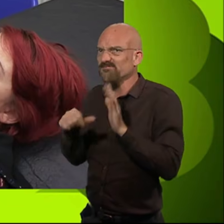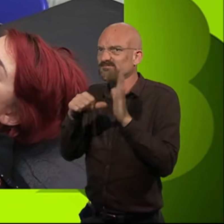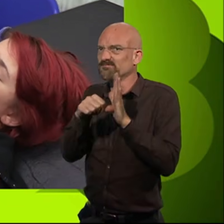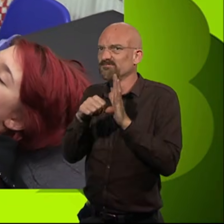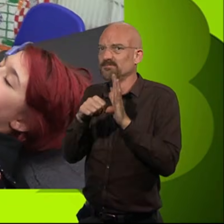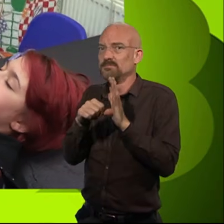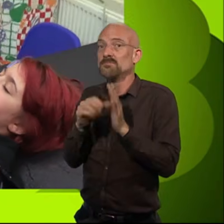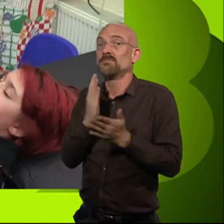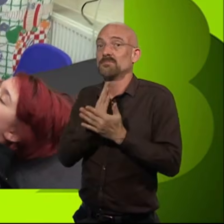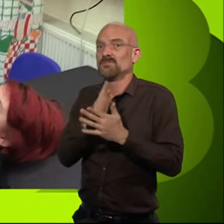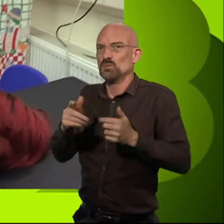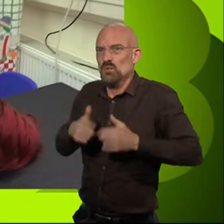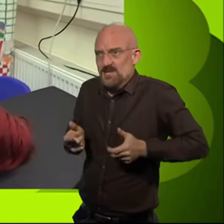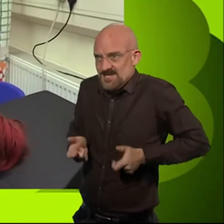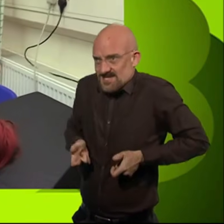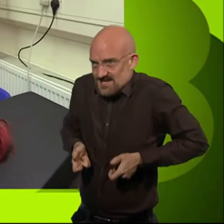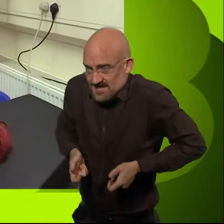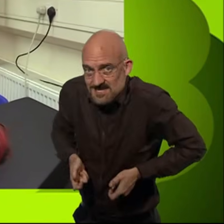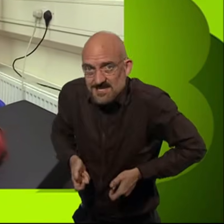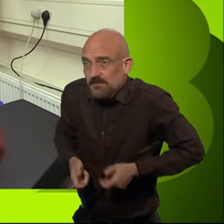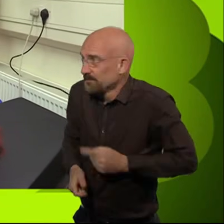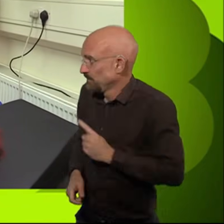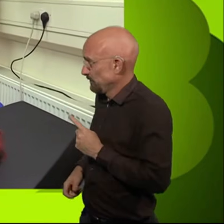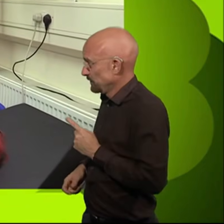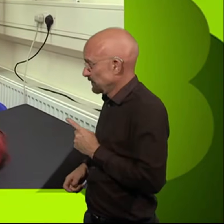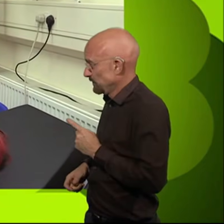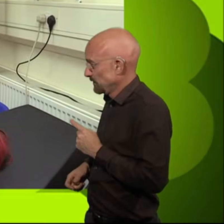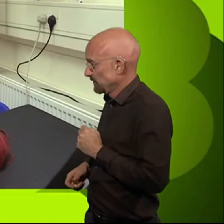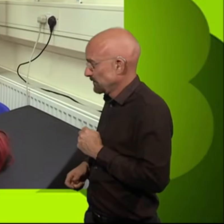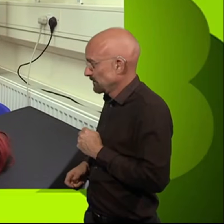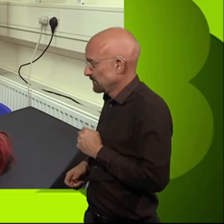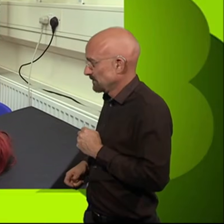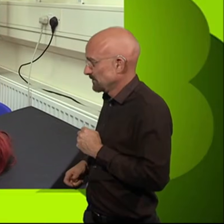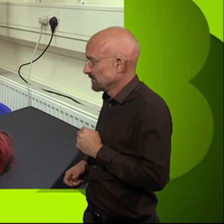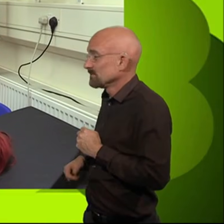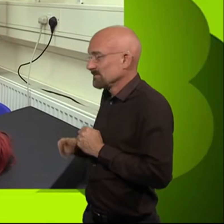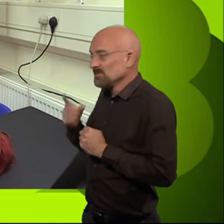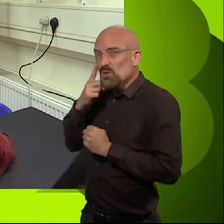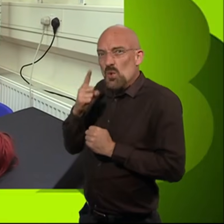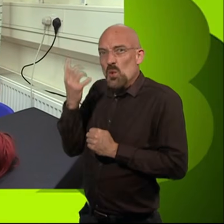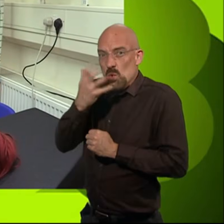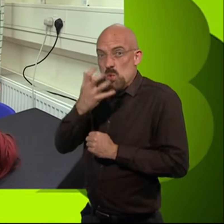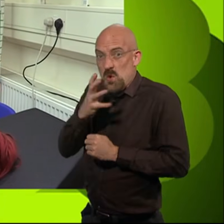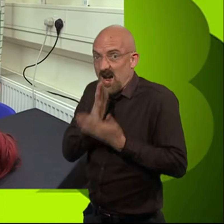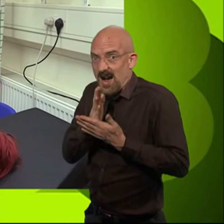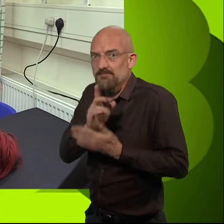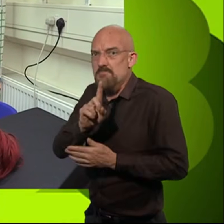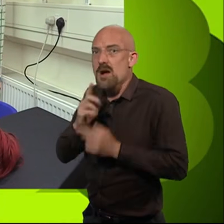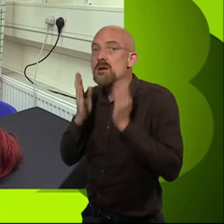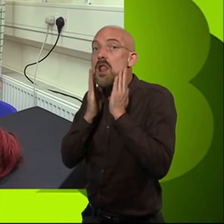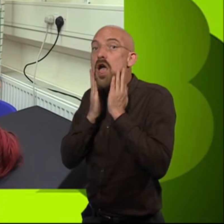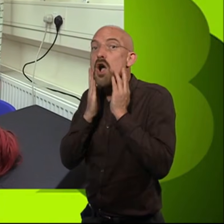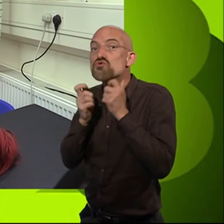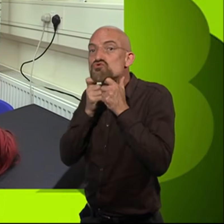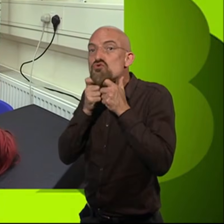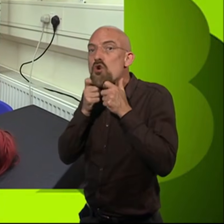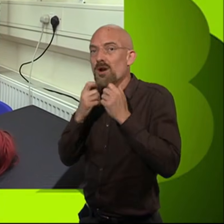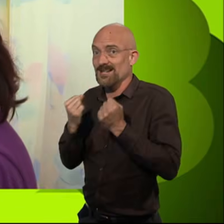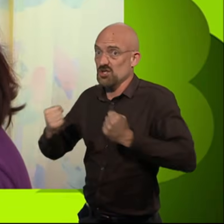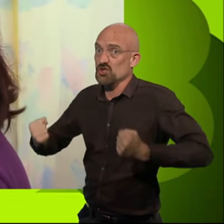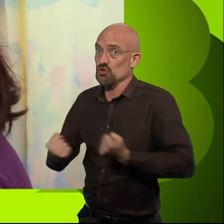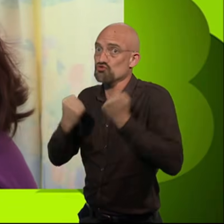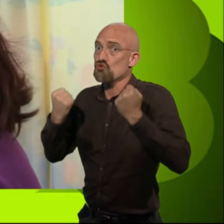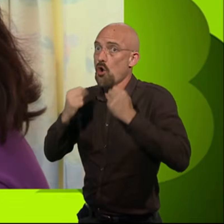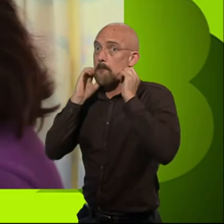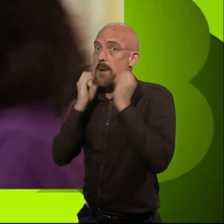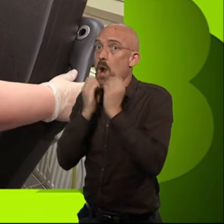kind of kneeling on the bed to kind of get my weight behind it. This might look extreme, but the lower jaw is one of the strongest bones in the body. Girl,